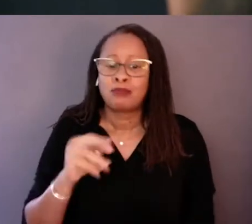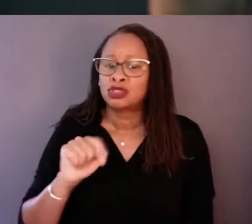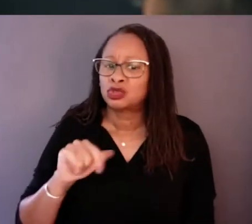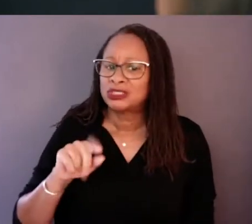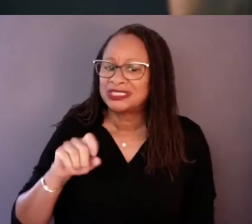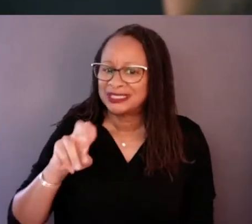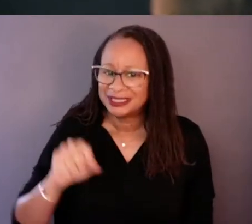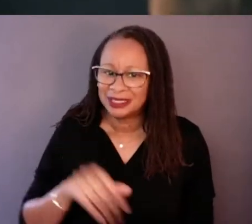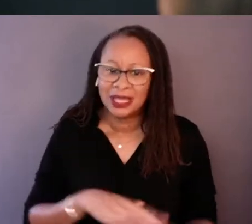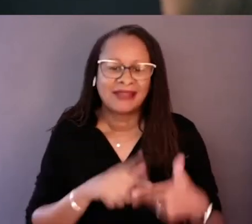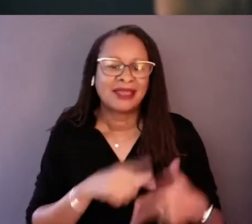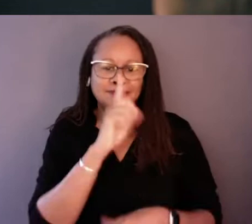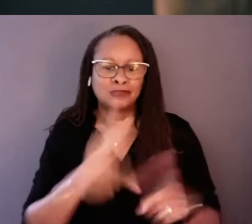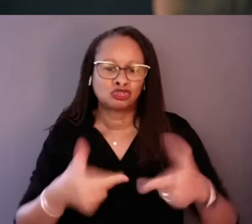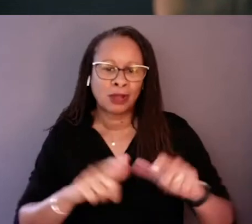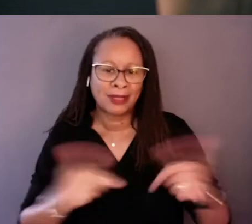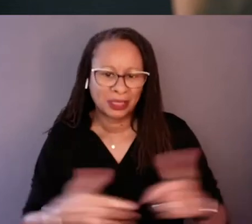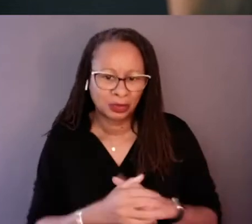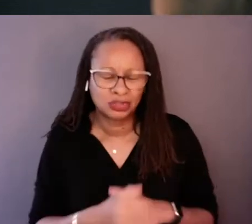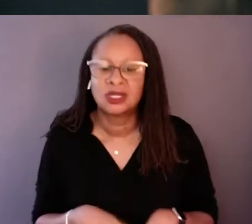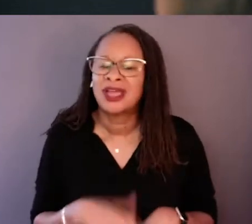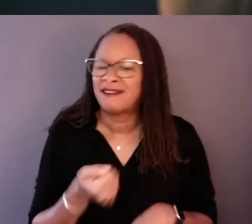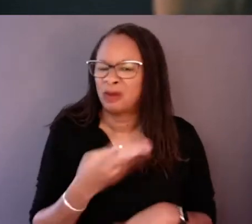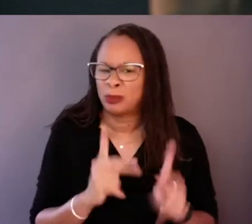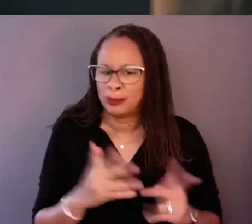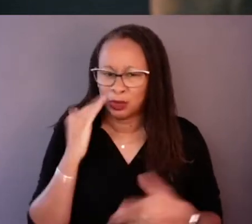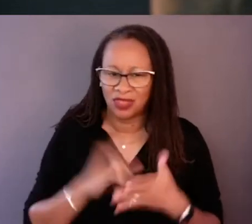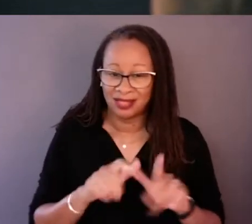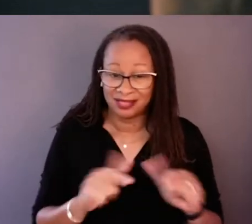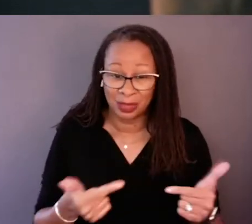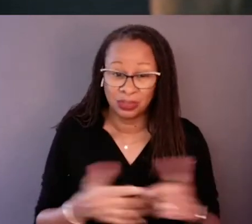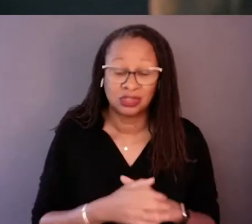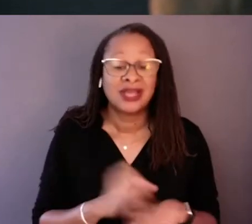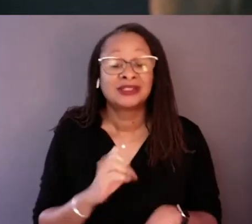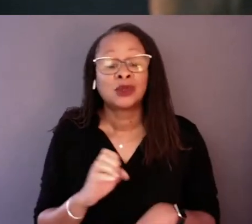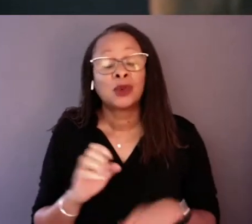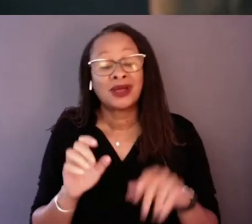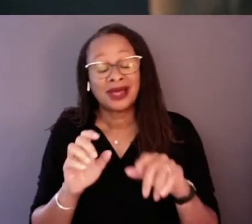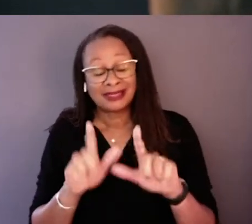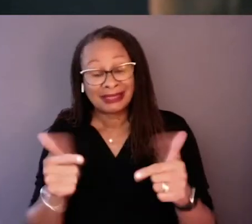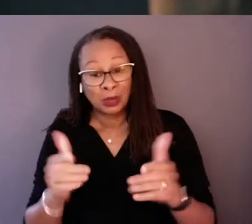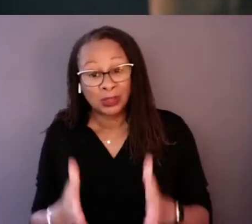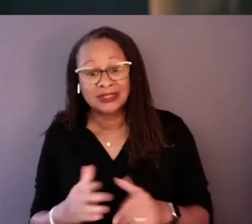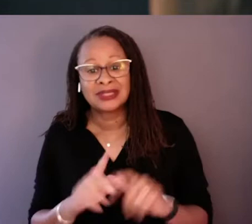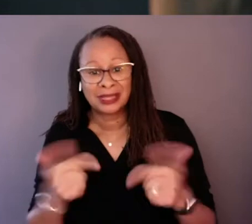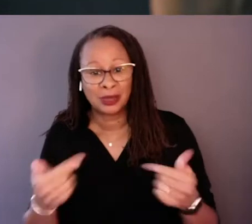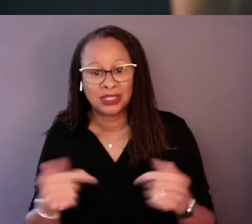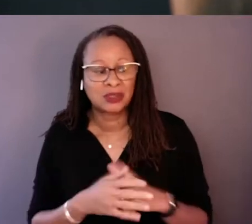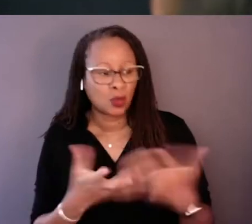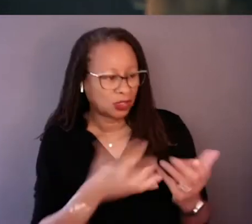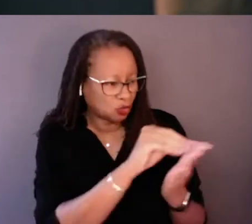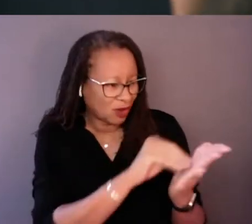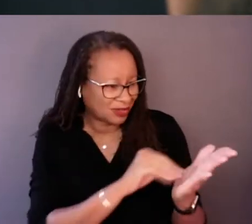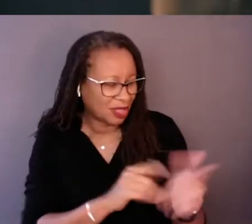language spoken by something in the low thousands of people left on Earth. And so this linguist had come and said, I'd really like to help write down your language and document it